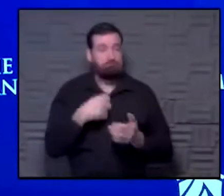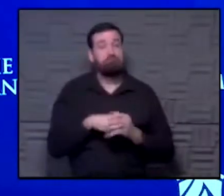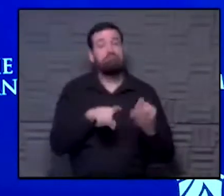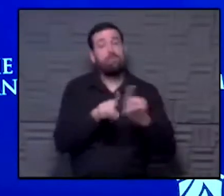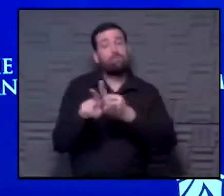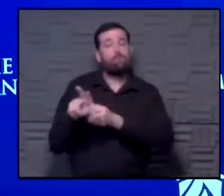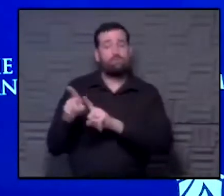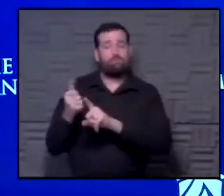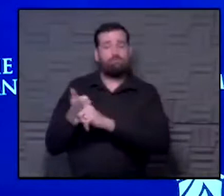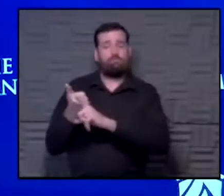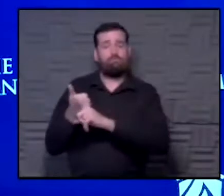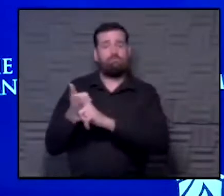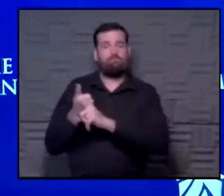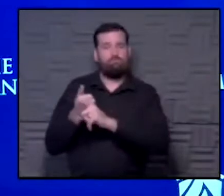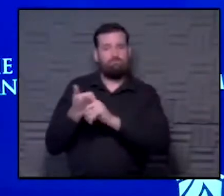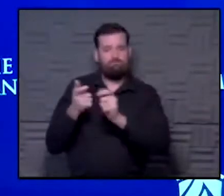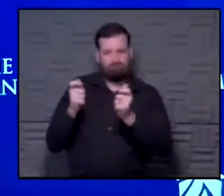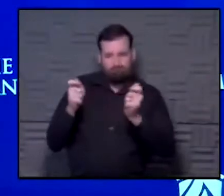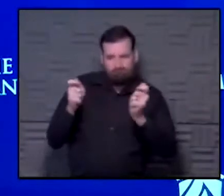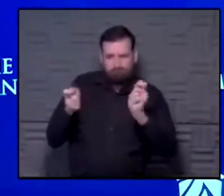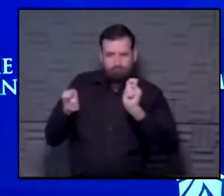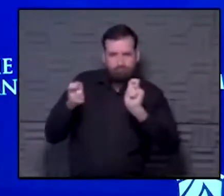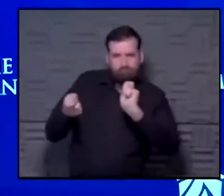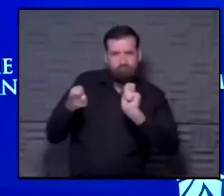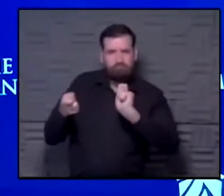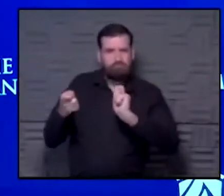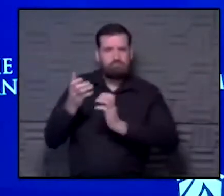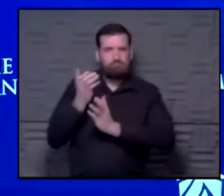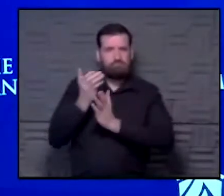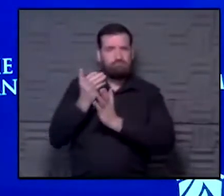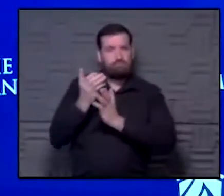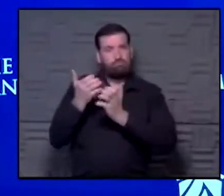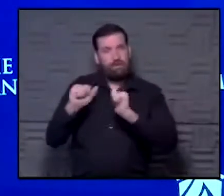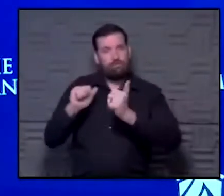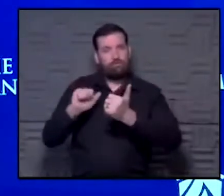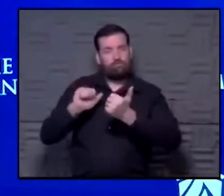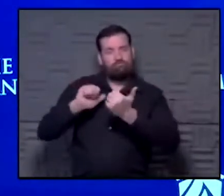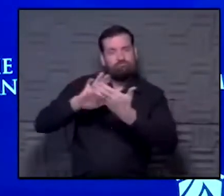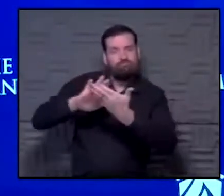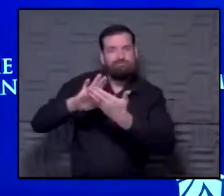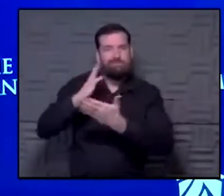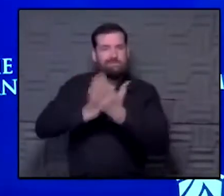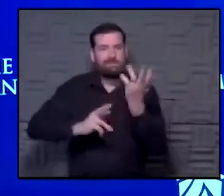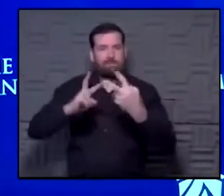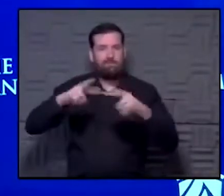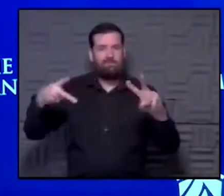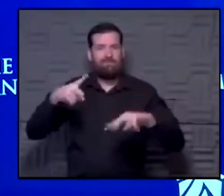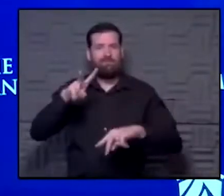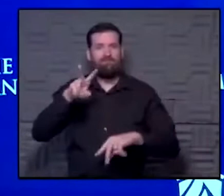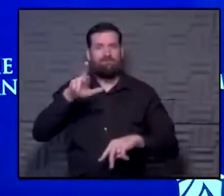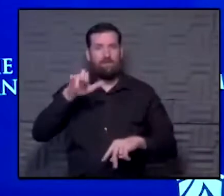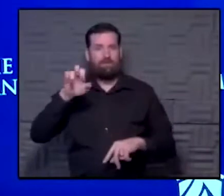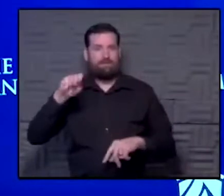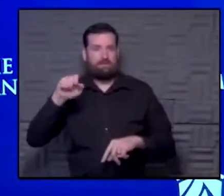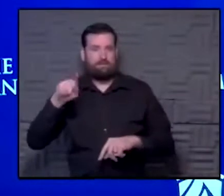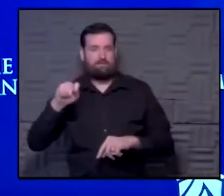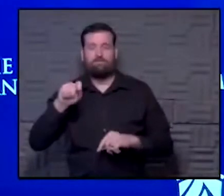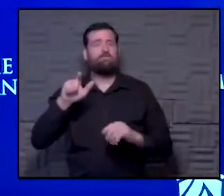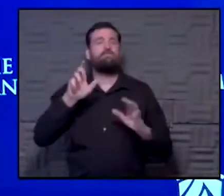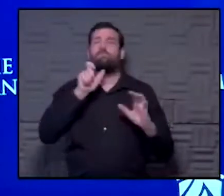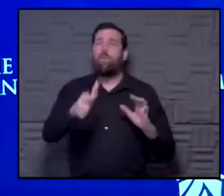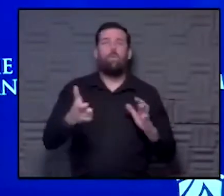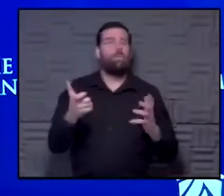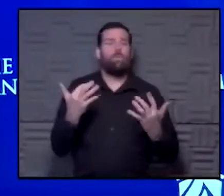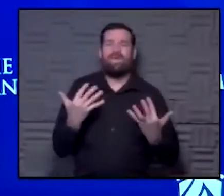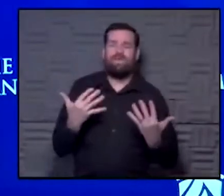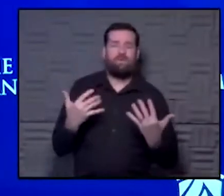they're beginning to alter their vaccines to take on some of these variants already. So I'm just saying to the folks out there, listen, don't wait because